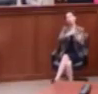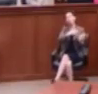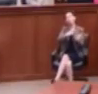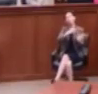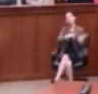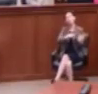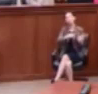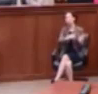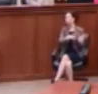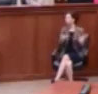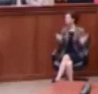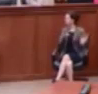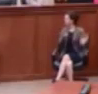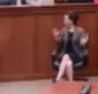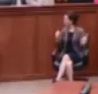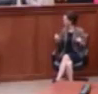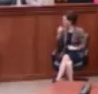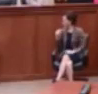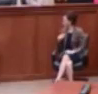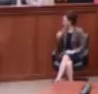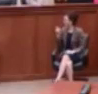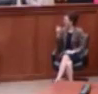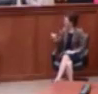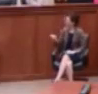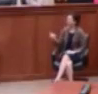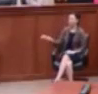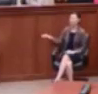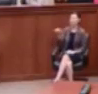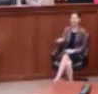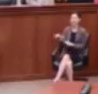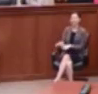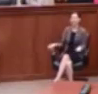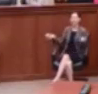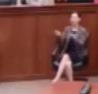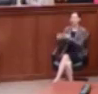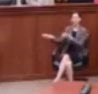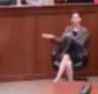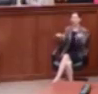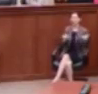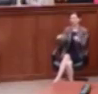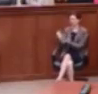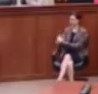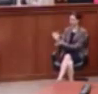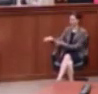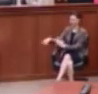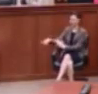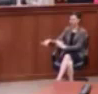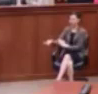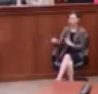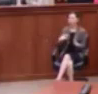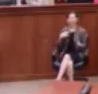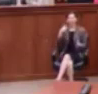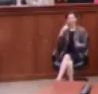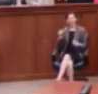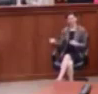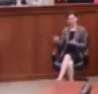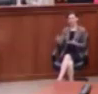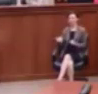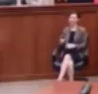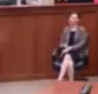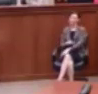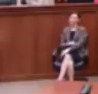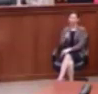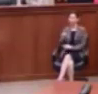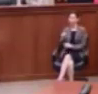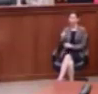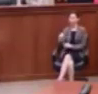saying, wow, this is a really great opportunity in front of me that is of the same merit for me to take advantage of. So I think we're moving much closer to that with the 2.0 than